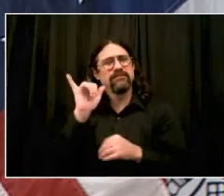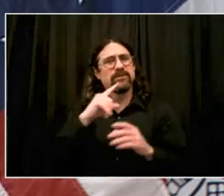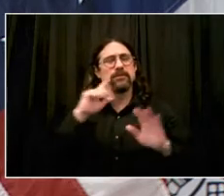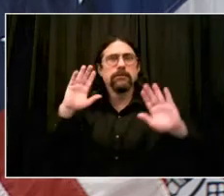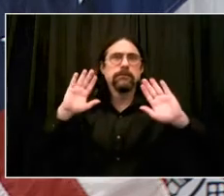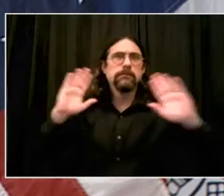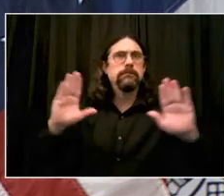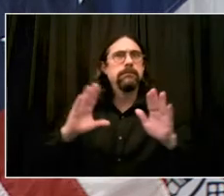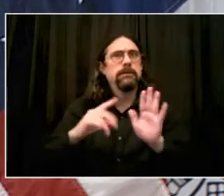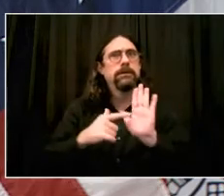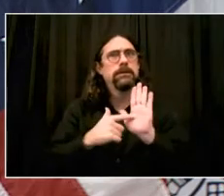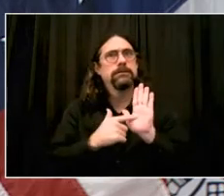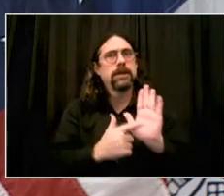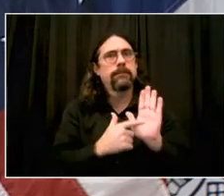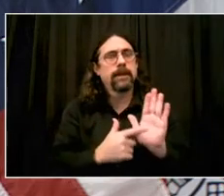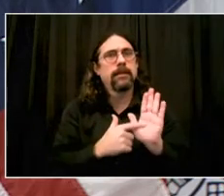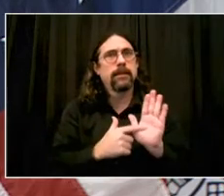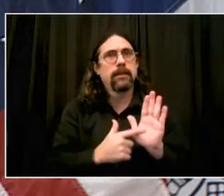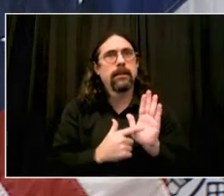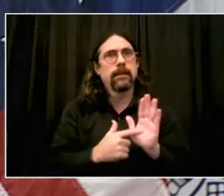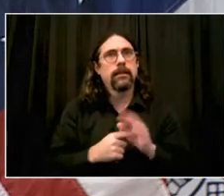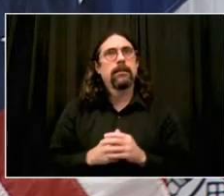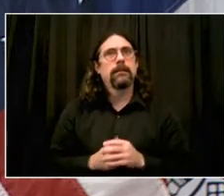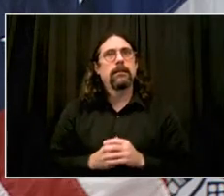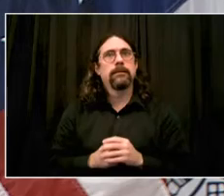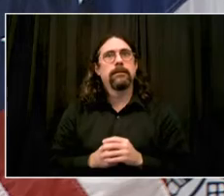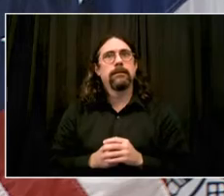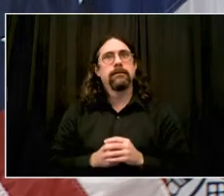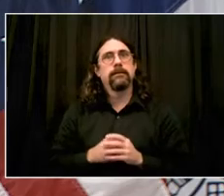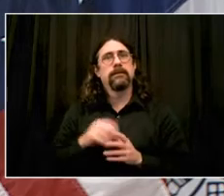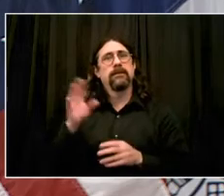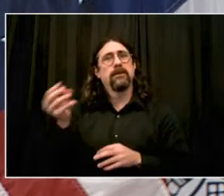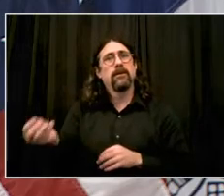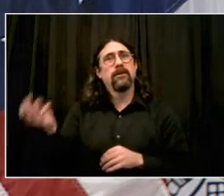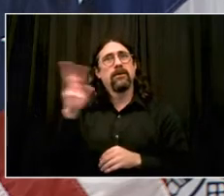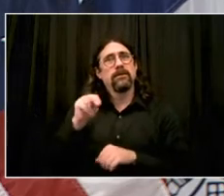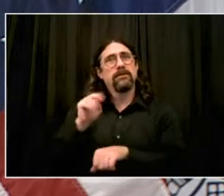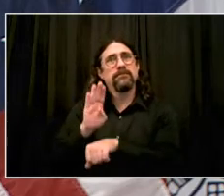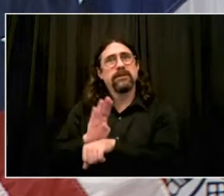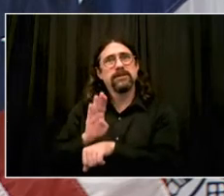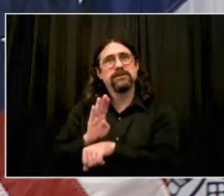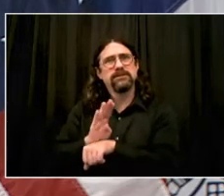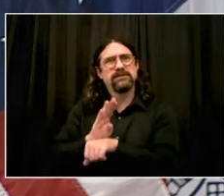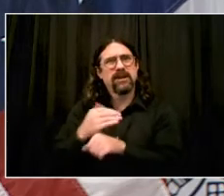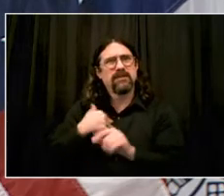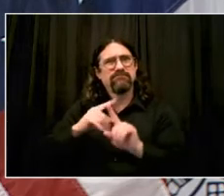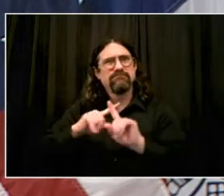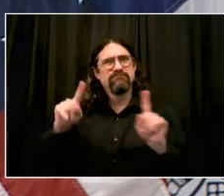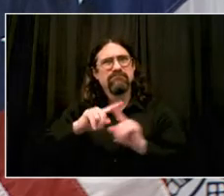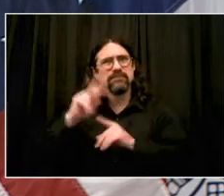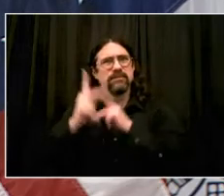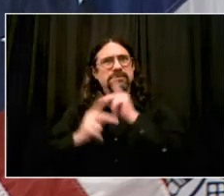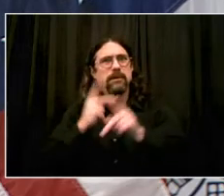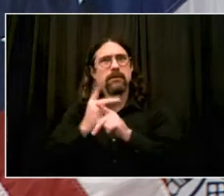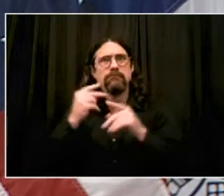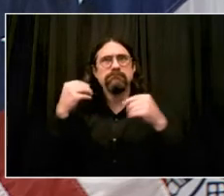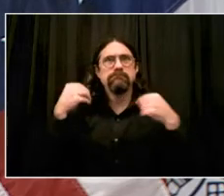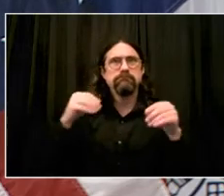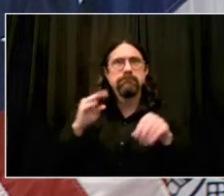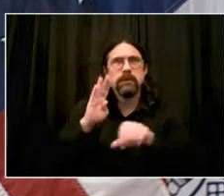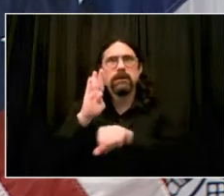to have that opportunity to own. And again, remember, they are invested in the business and making it work. And sometimes